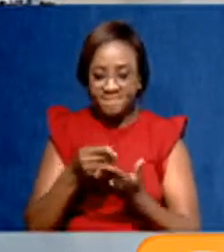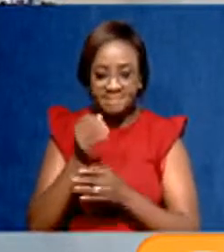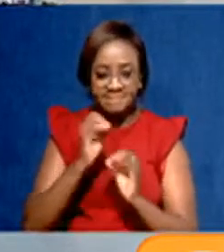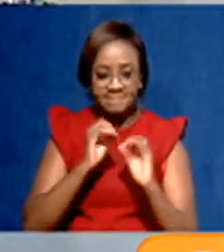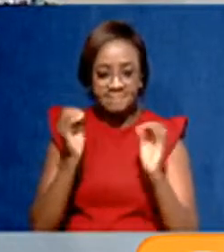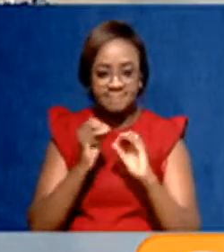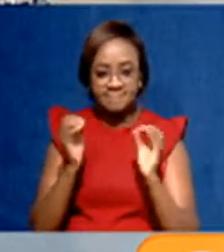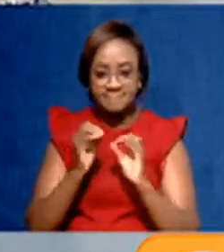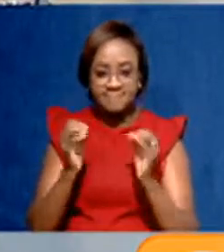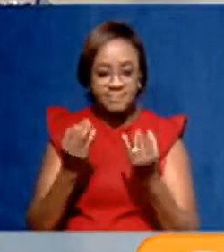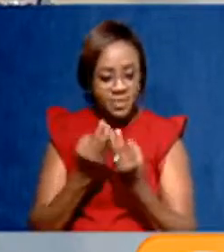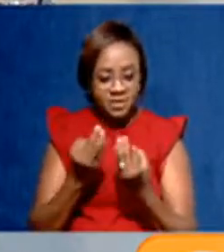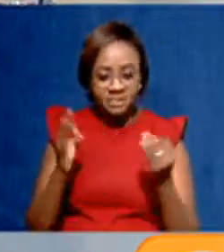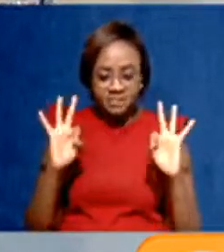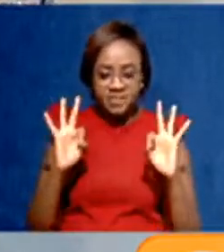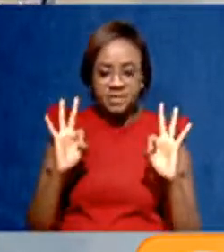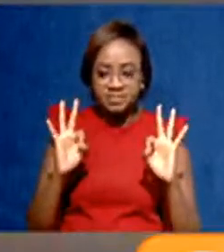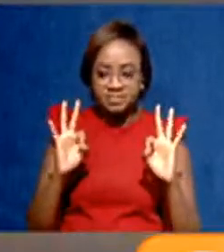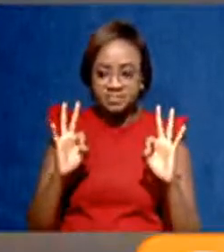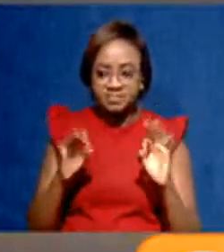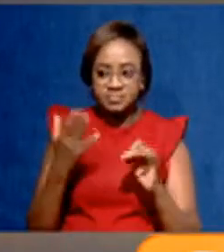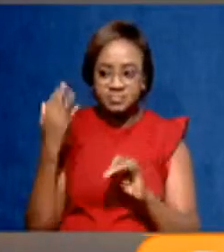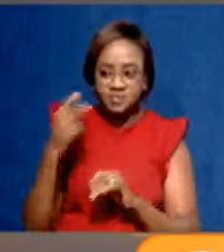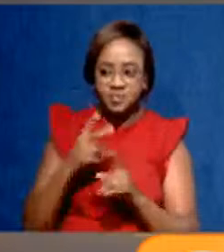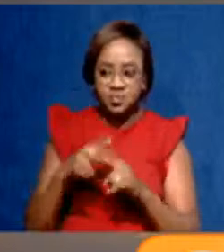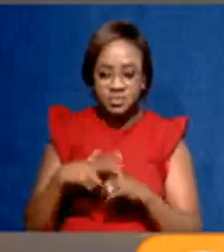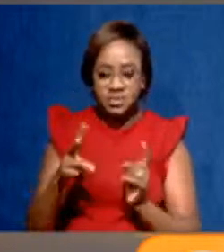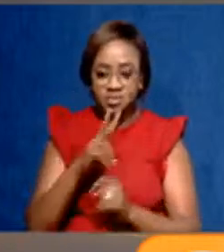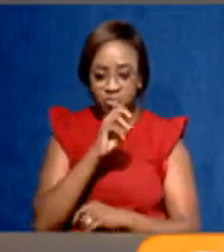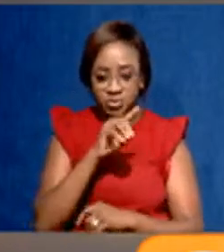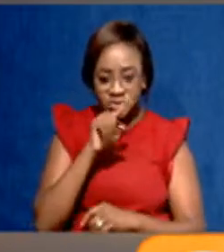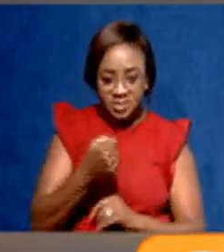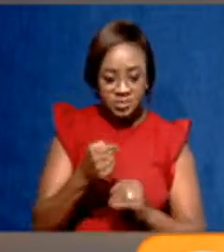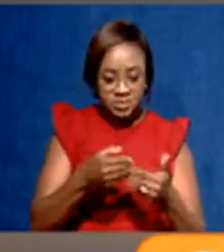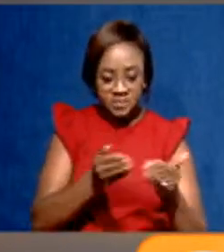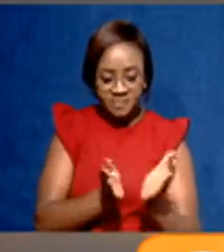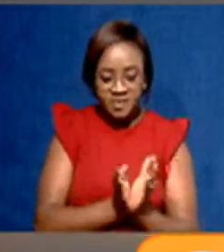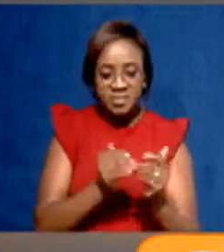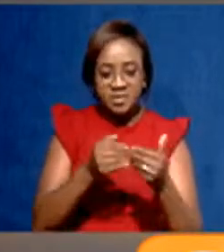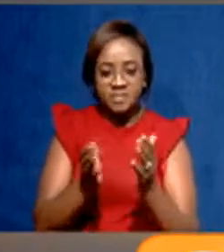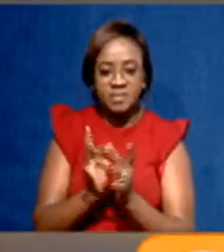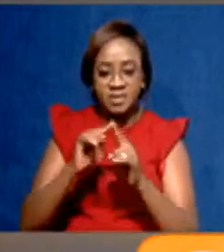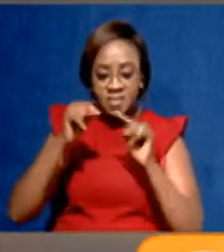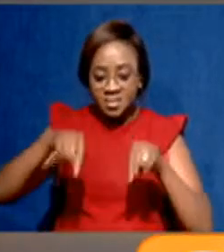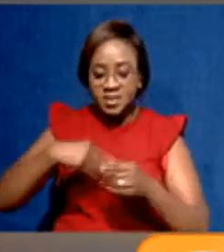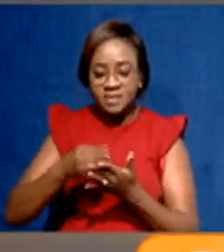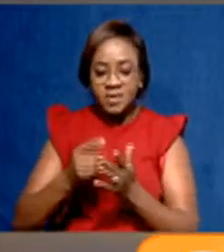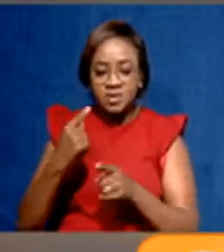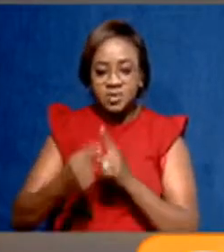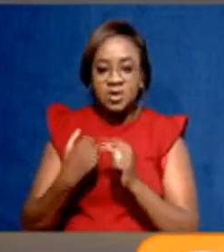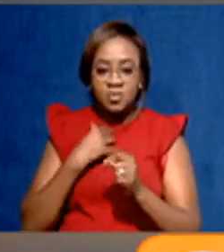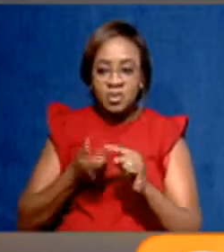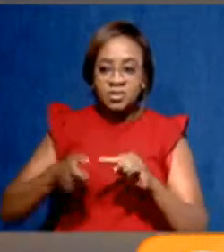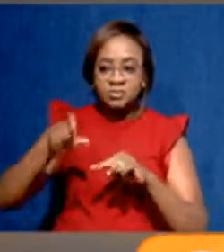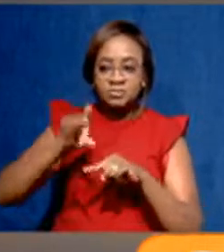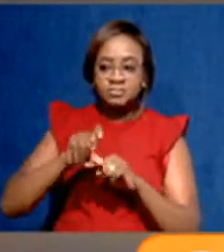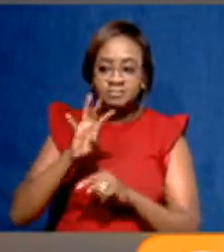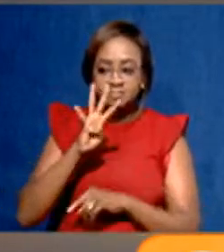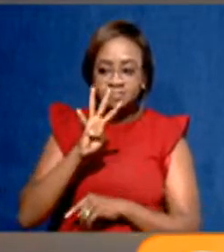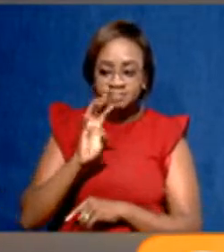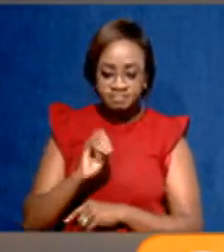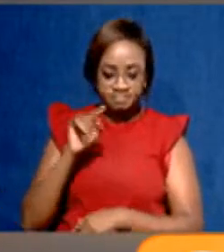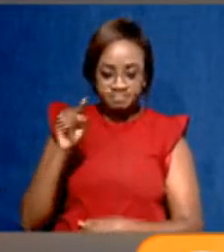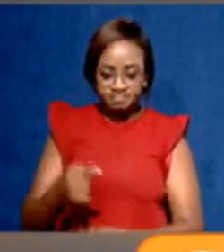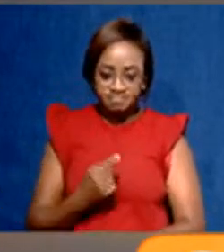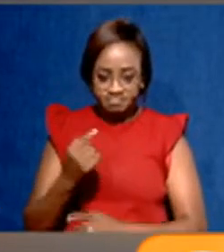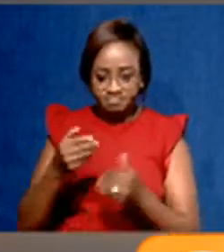free. Completely free. Yeah, we started with 20,000 households, but this financial year we doubled that to about 40,000